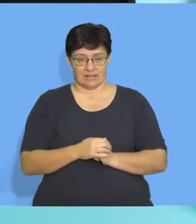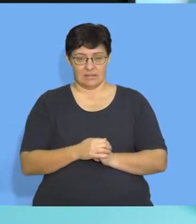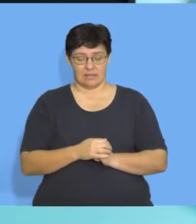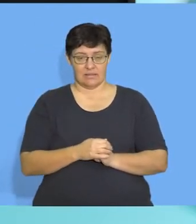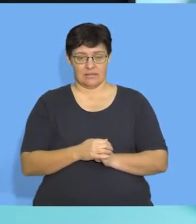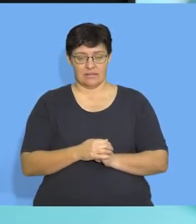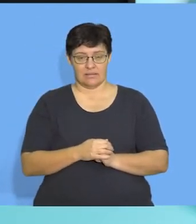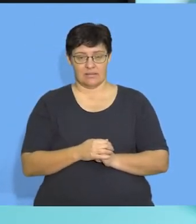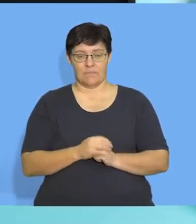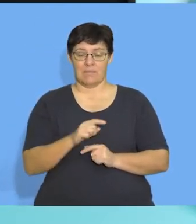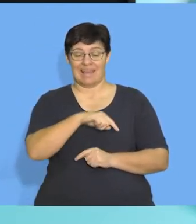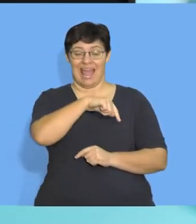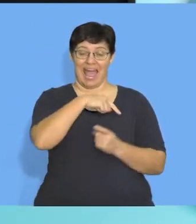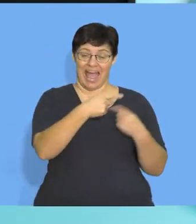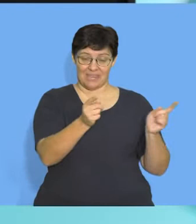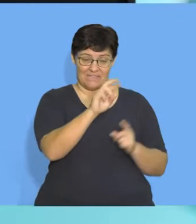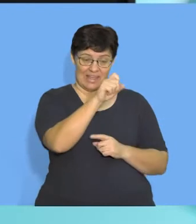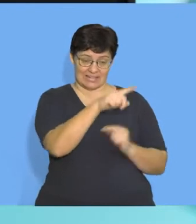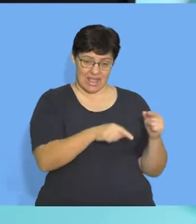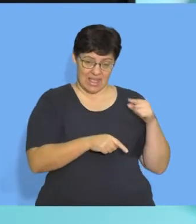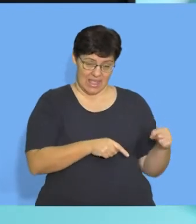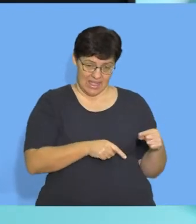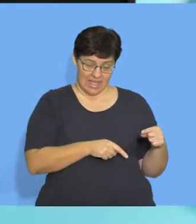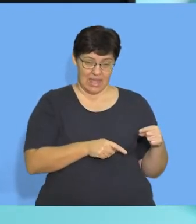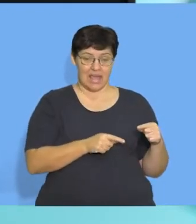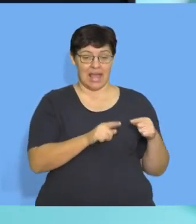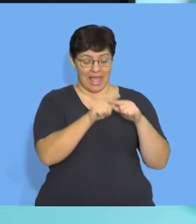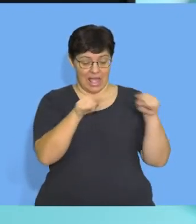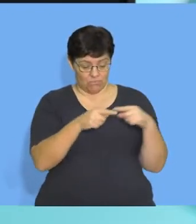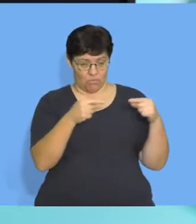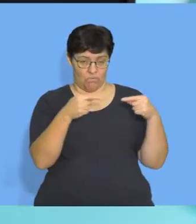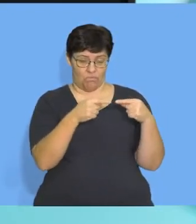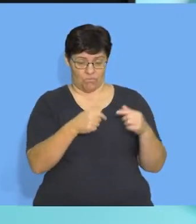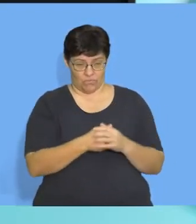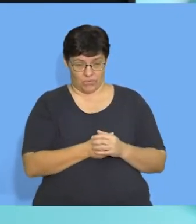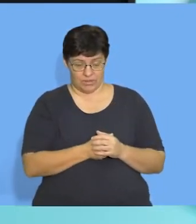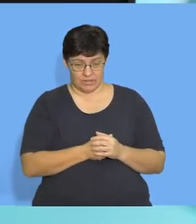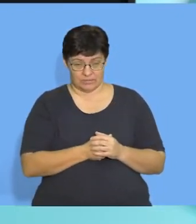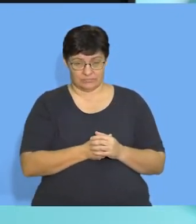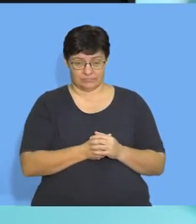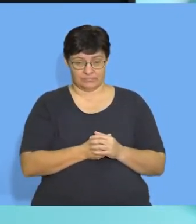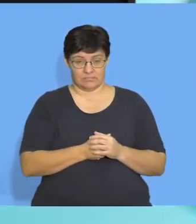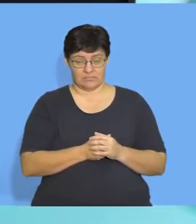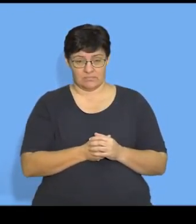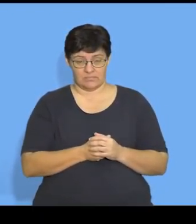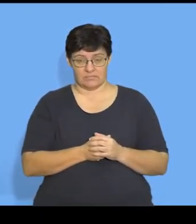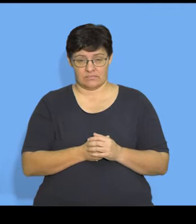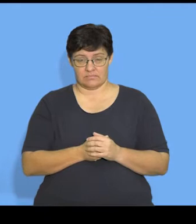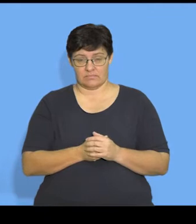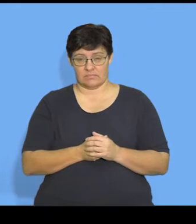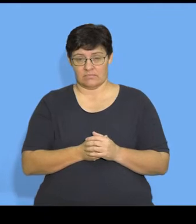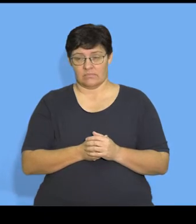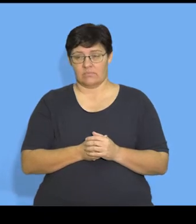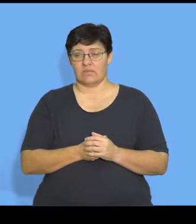another vector. Okay, so head to tail is quite important. When we also draw a vector, we need to give